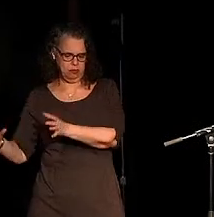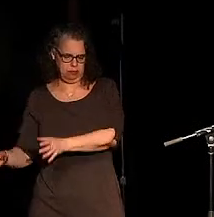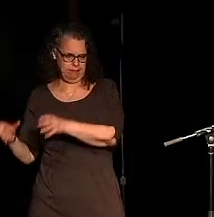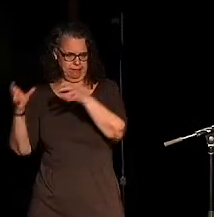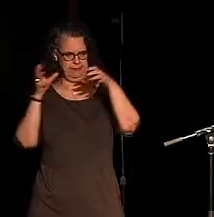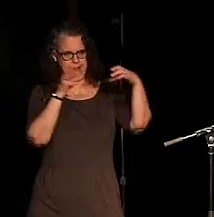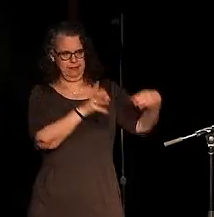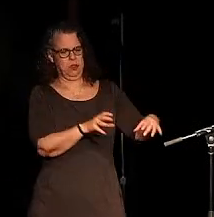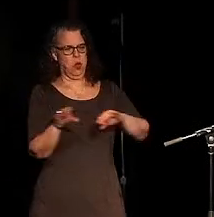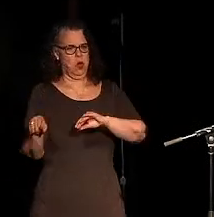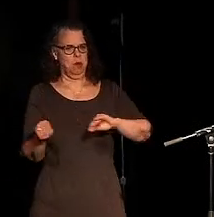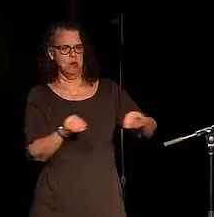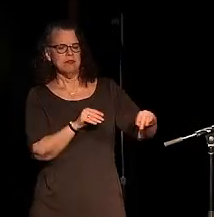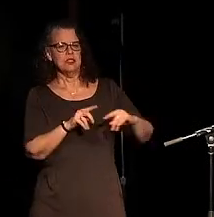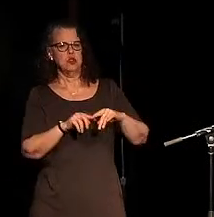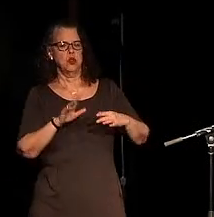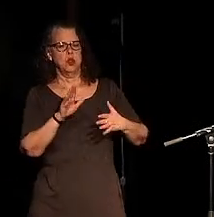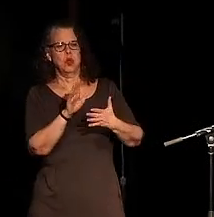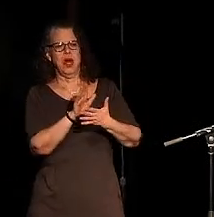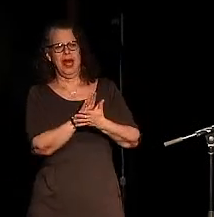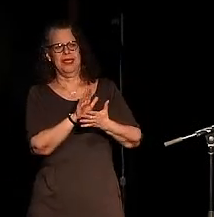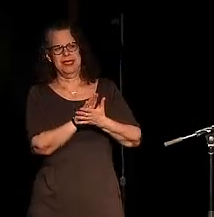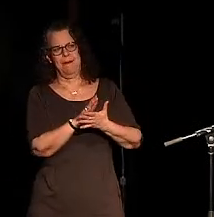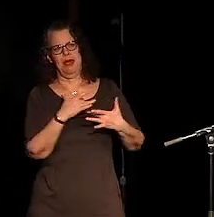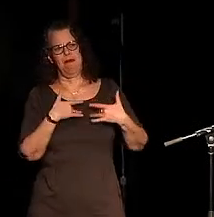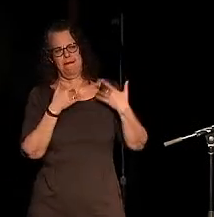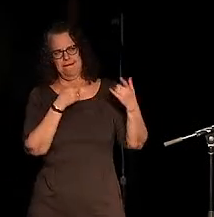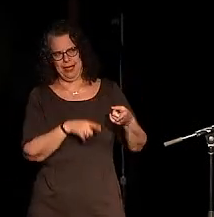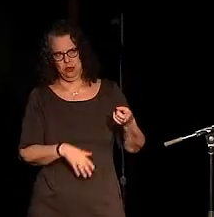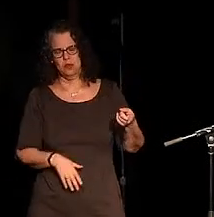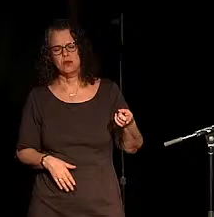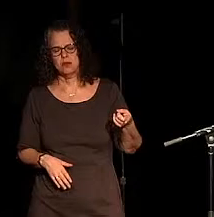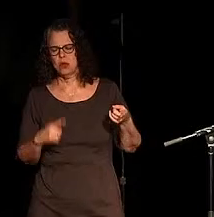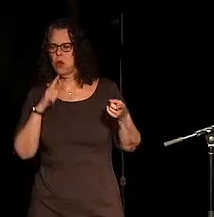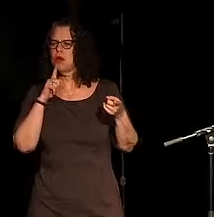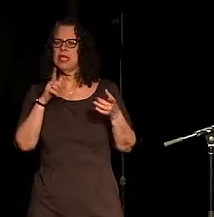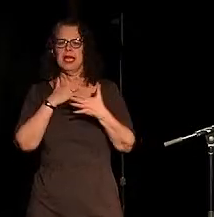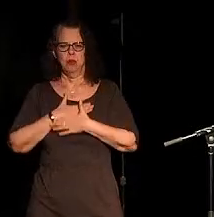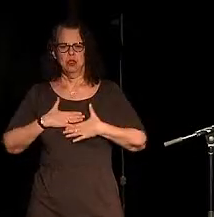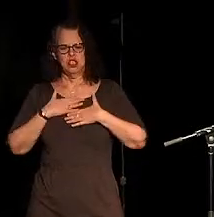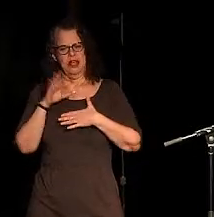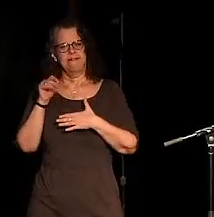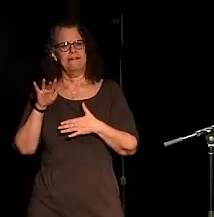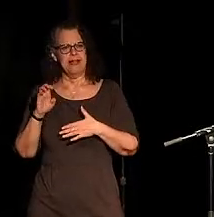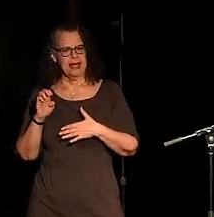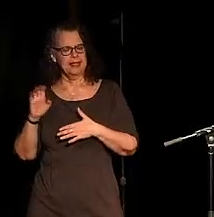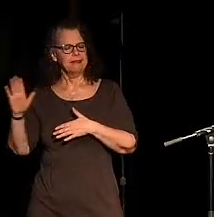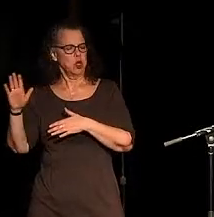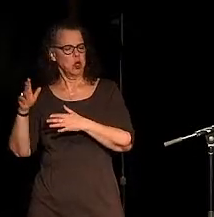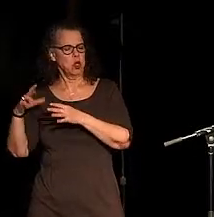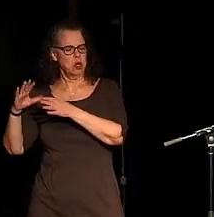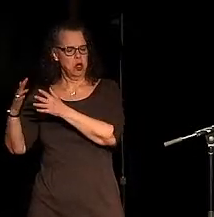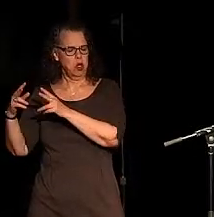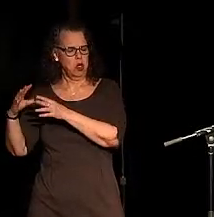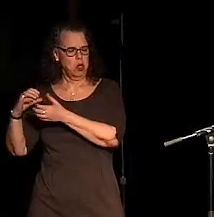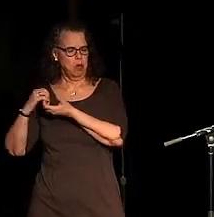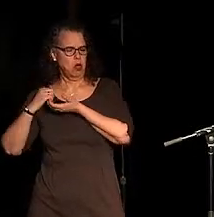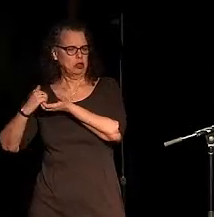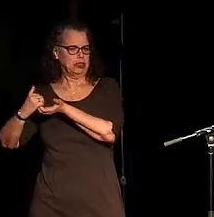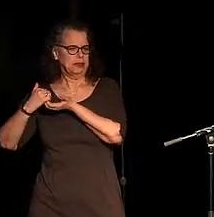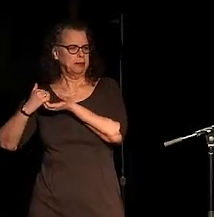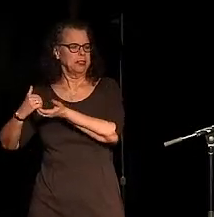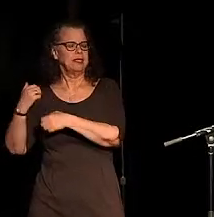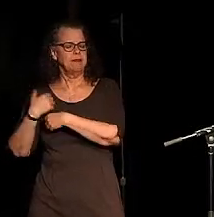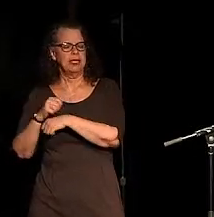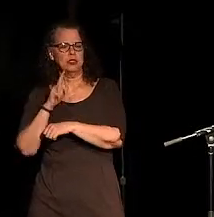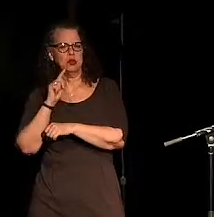moving over to academic affairs. And so I'm very appreciative to her partnership in making sure that